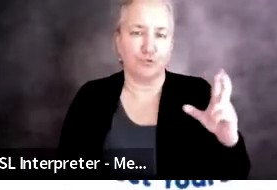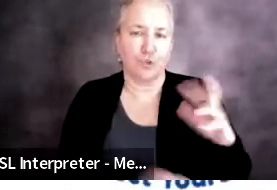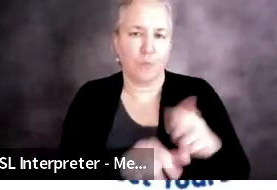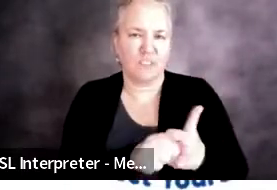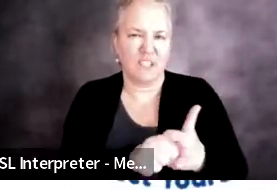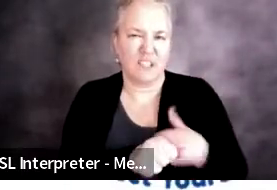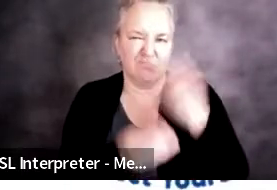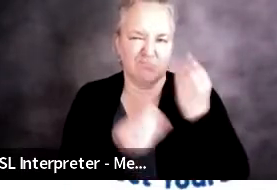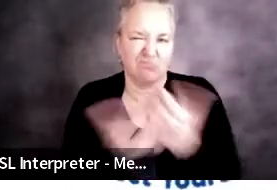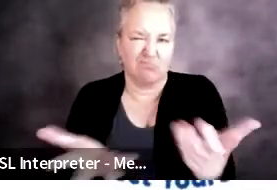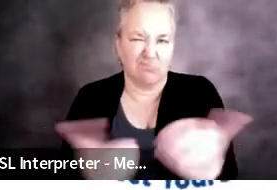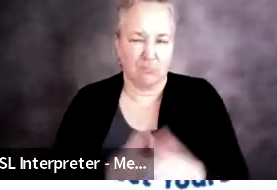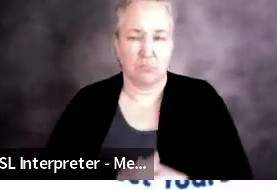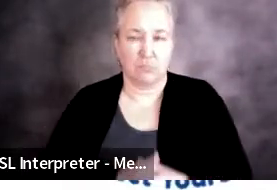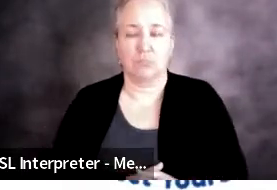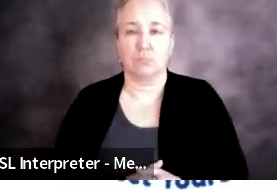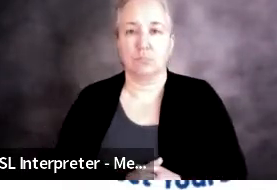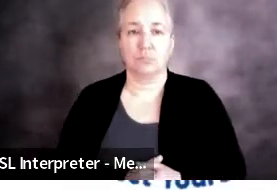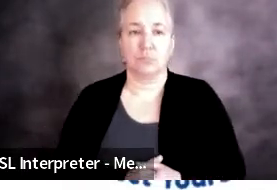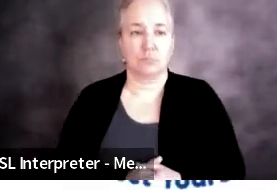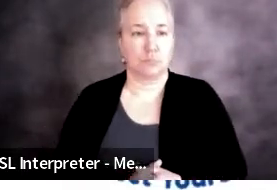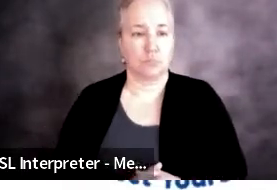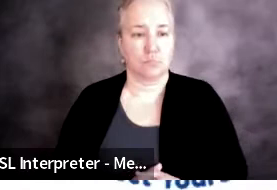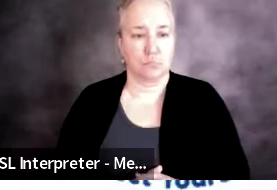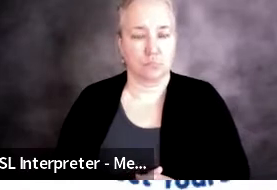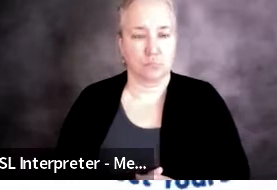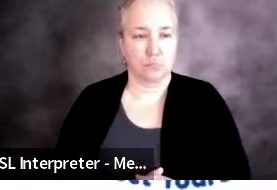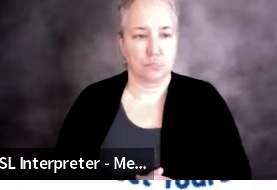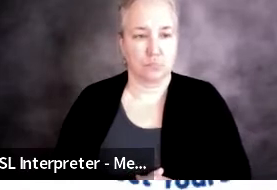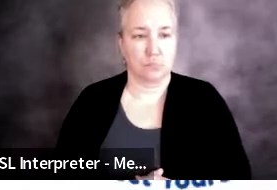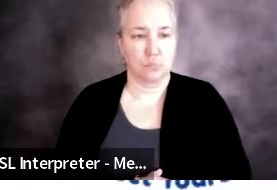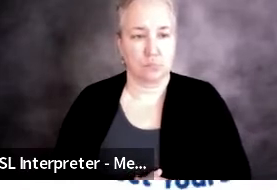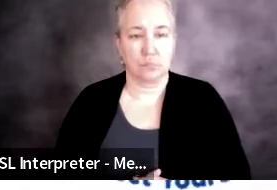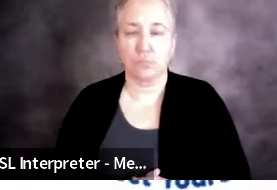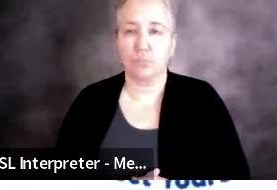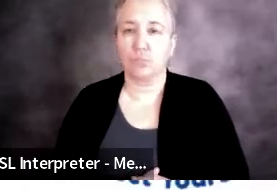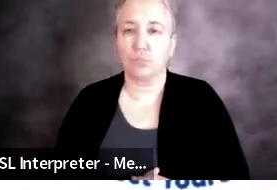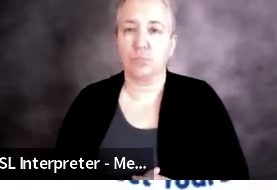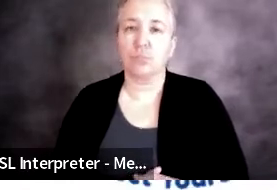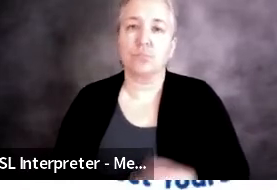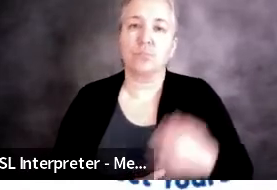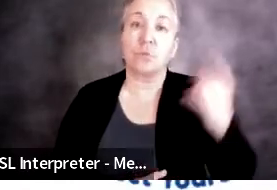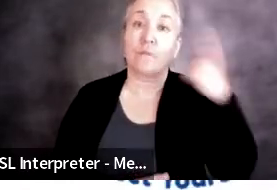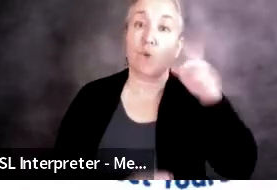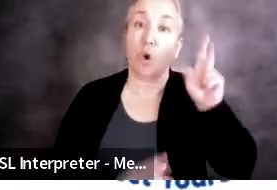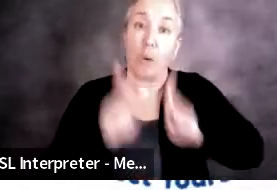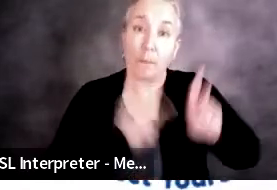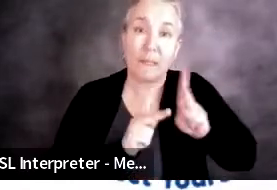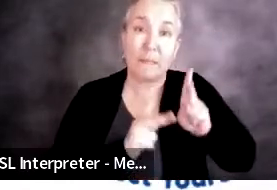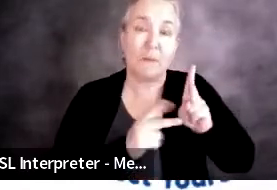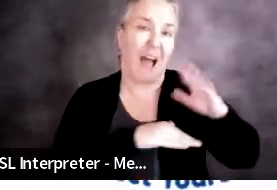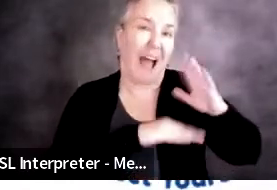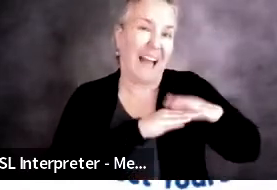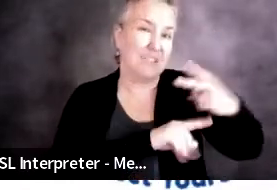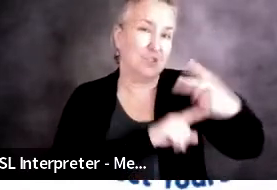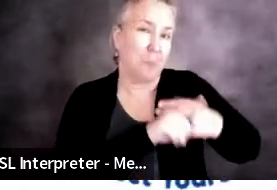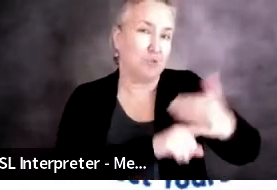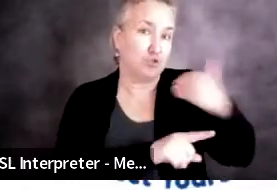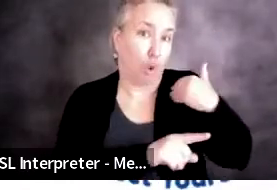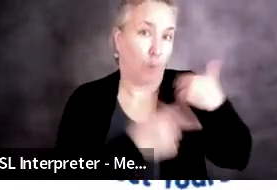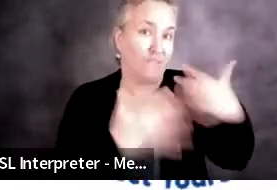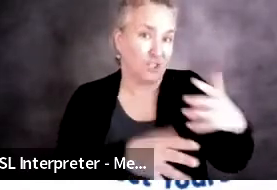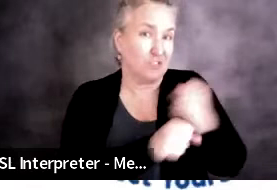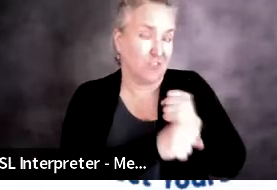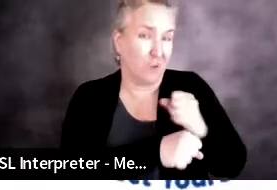is for those who have already received COVID vaccines at least 2 months ago. You're